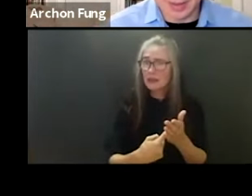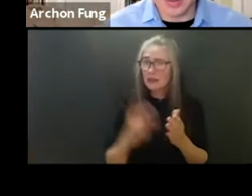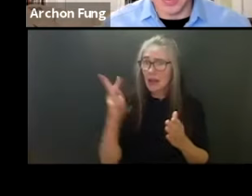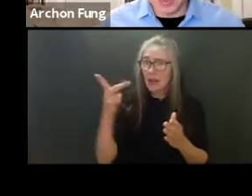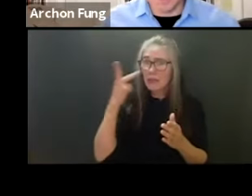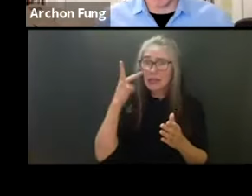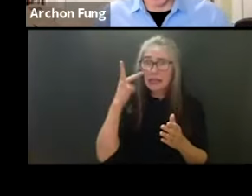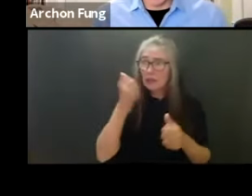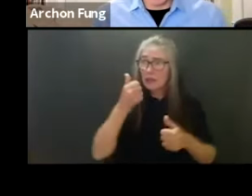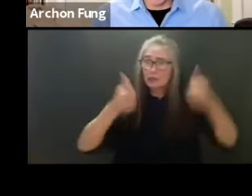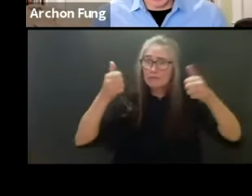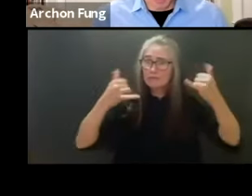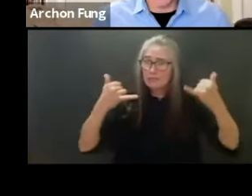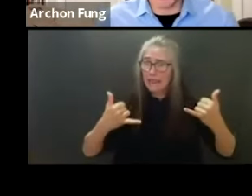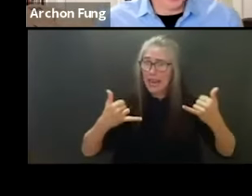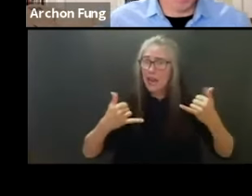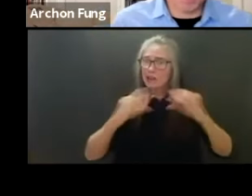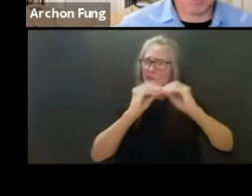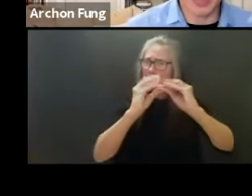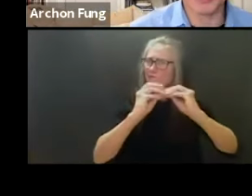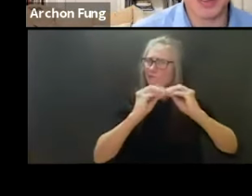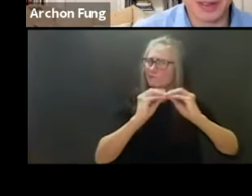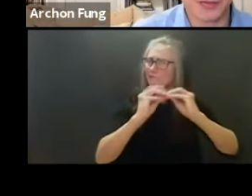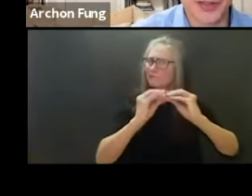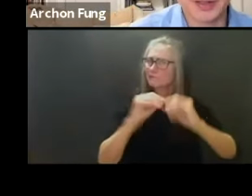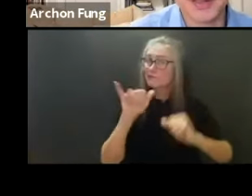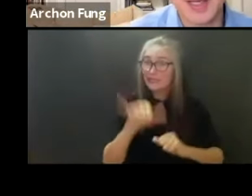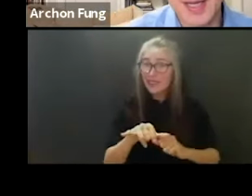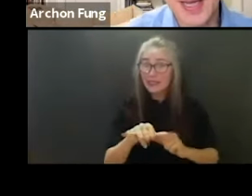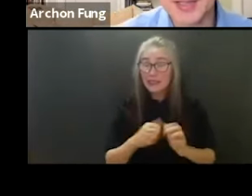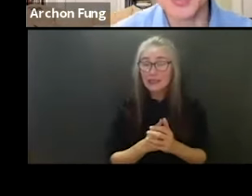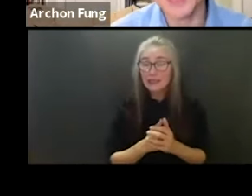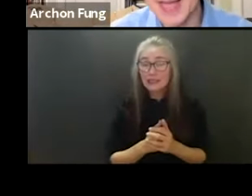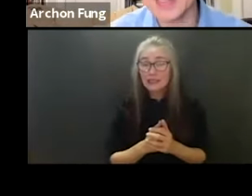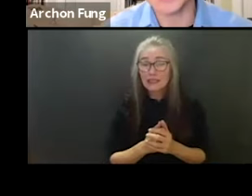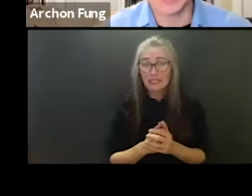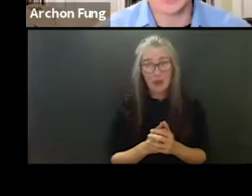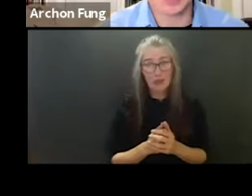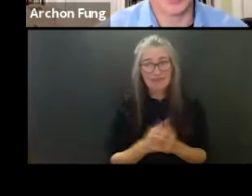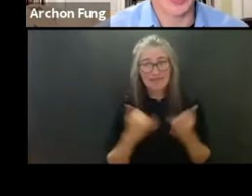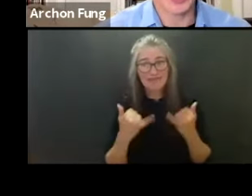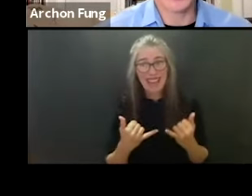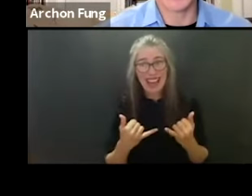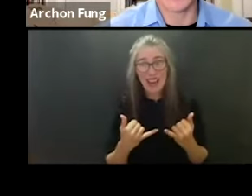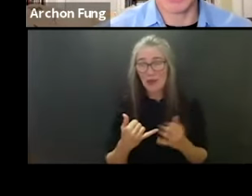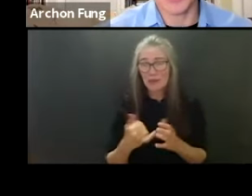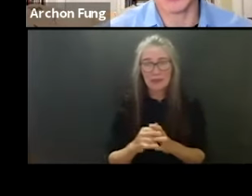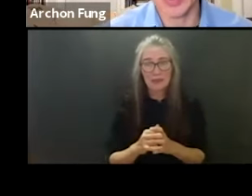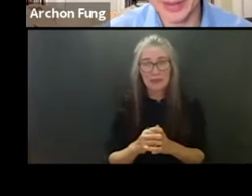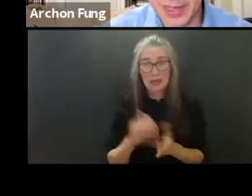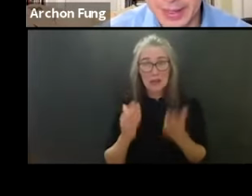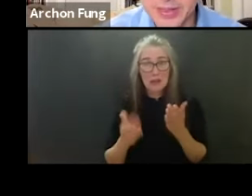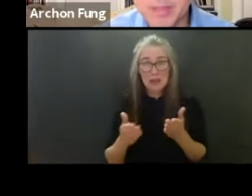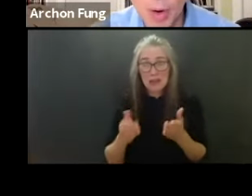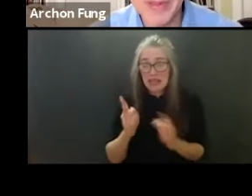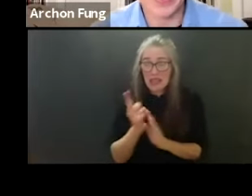by some major political figures. And so that's the sense in which this era that